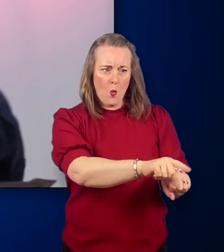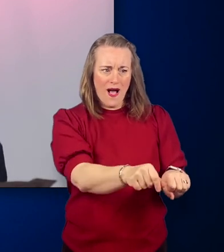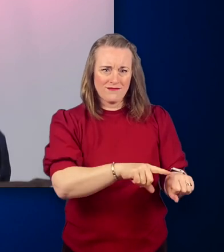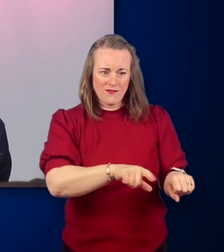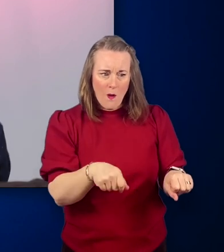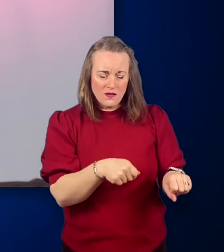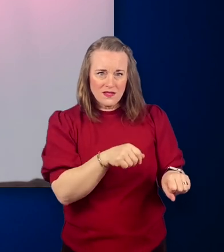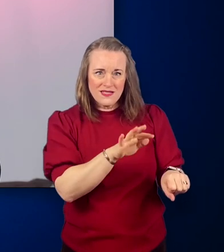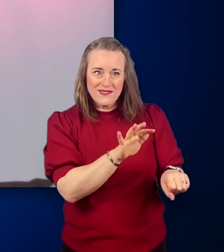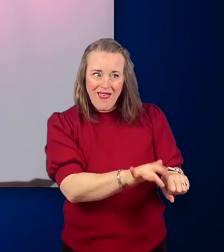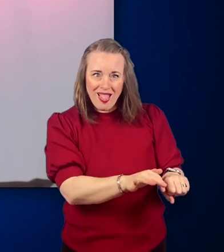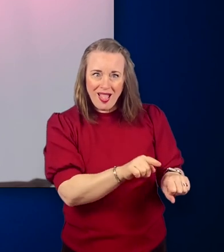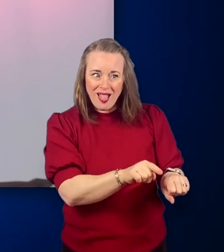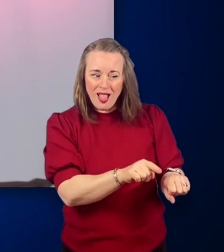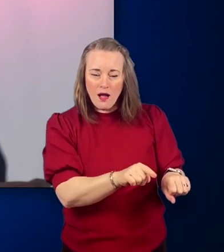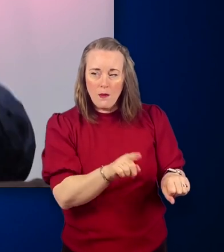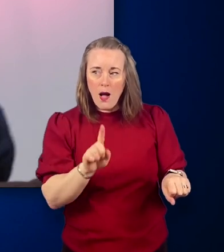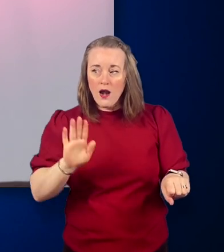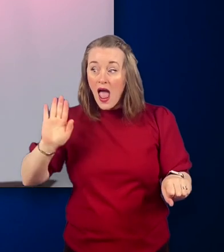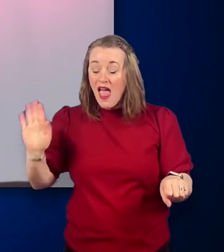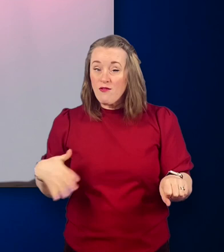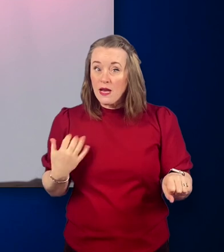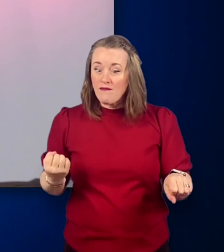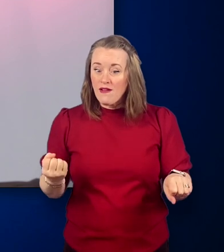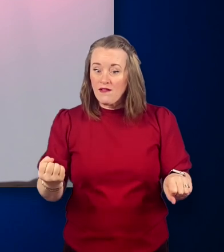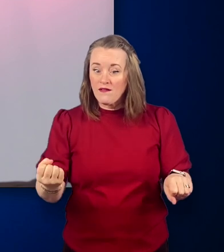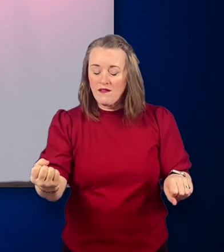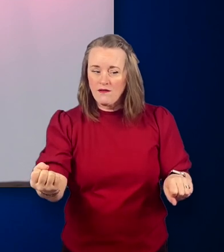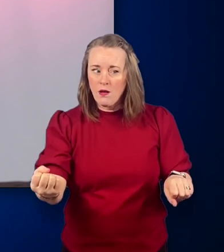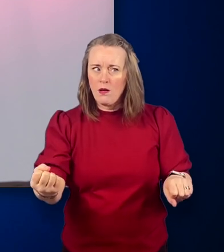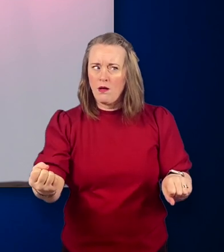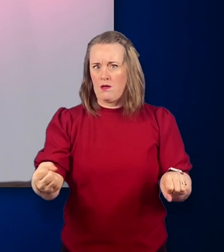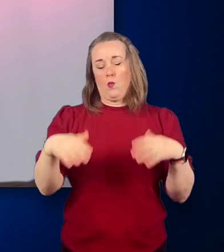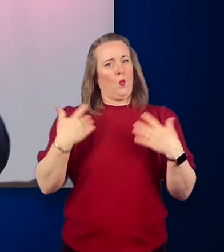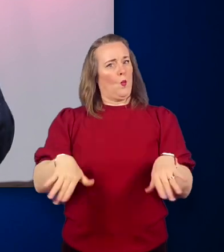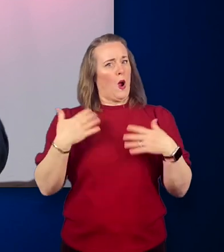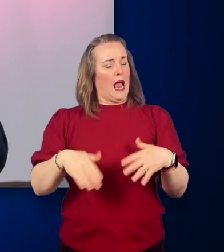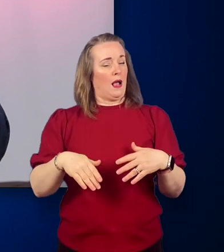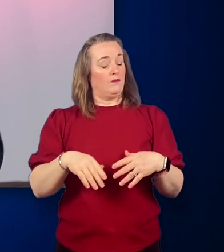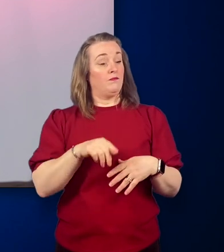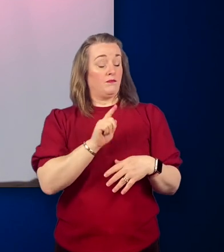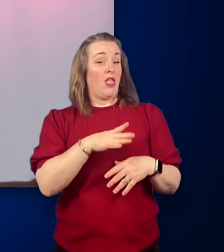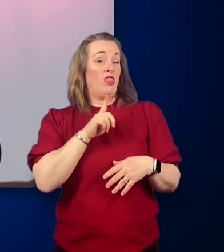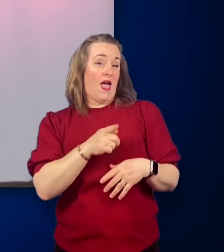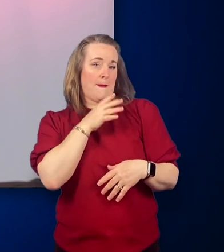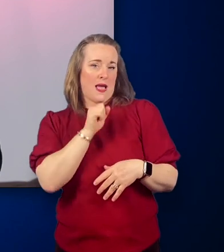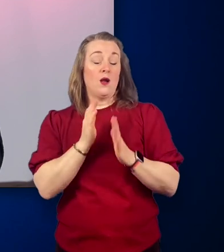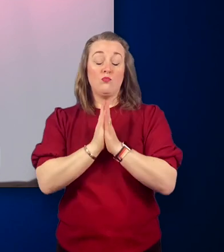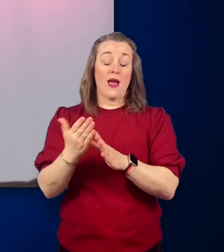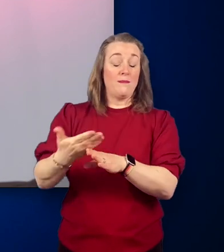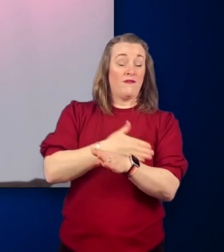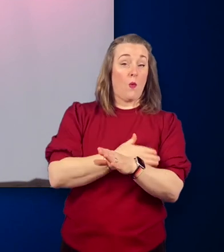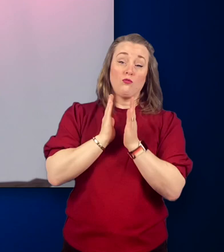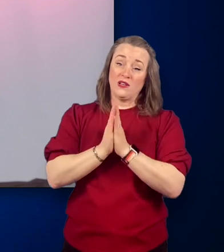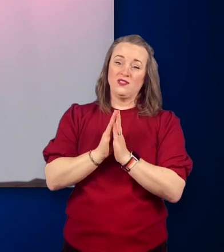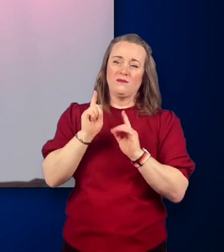He'd prayed previous. He was religious, but he'd never encountered the saviour of the world